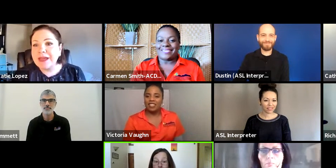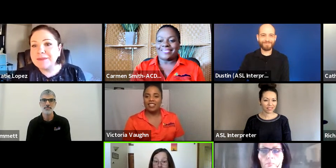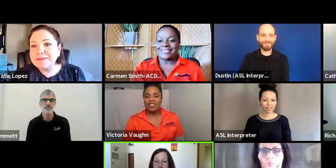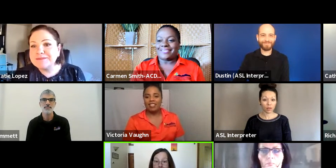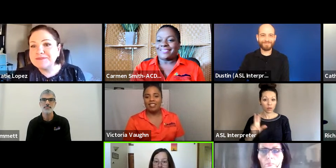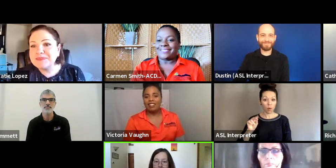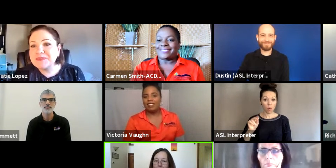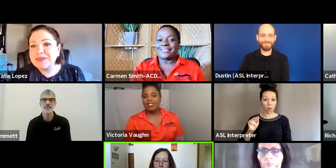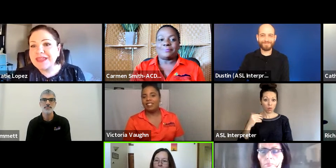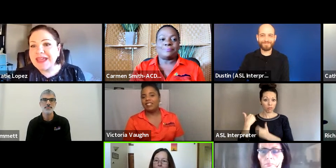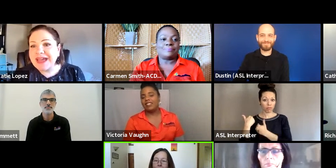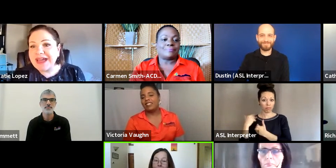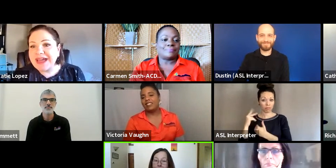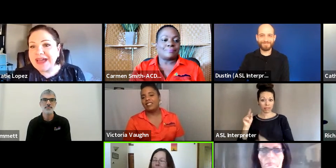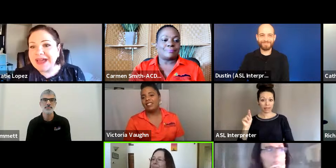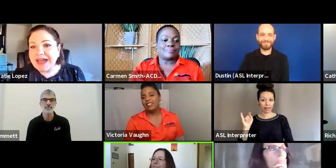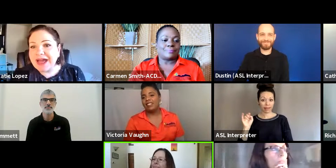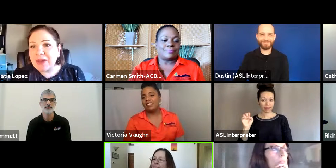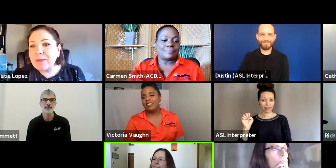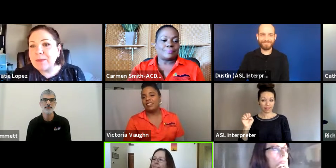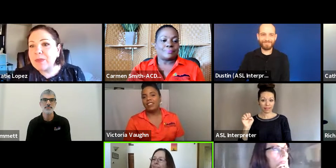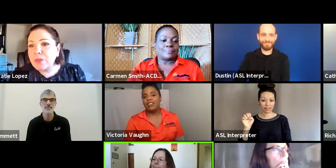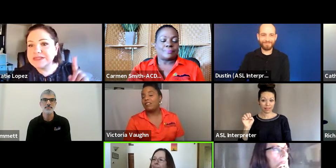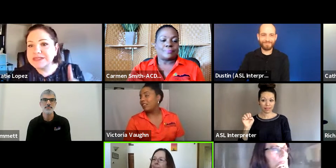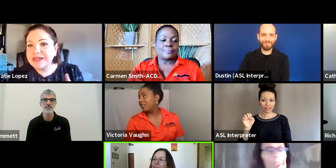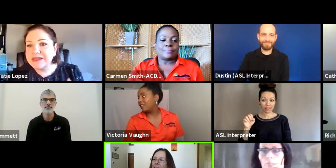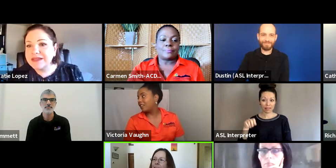No, it's not a Katie item? Okay.